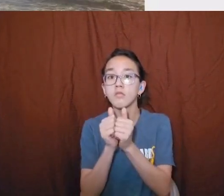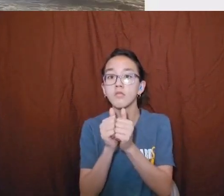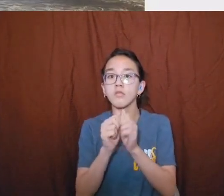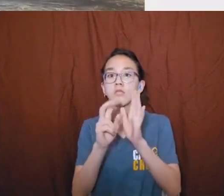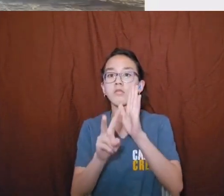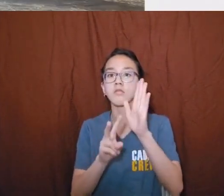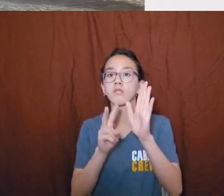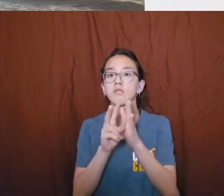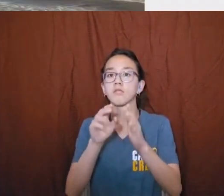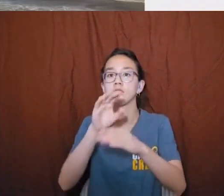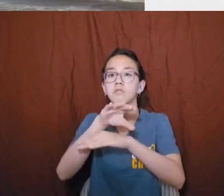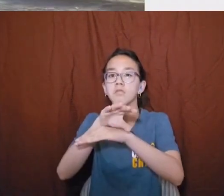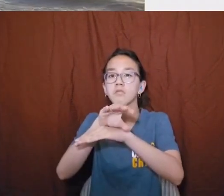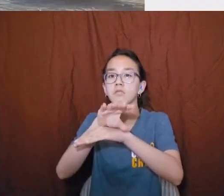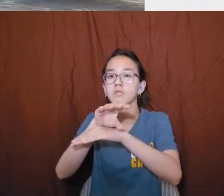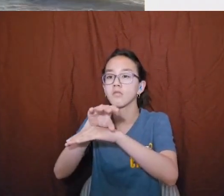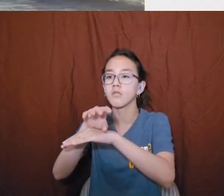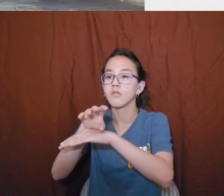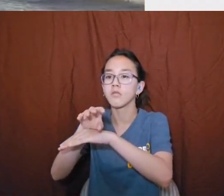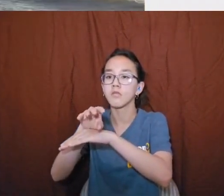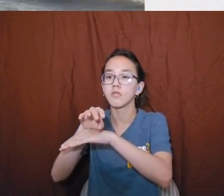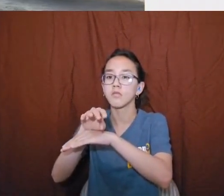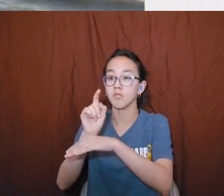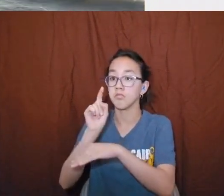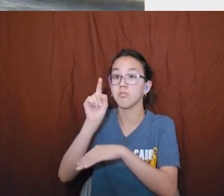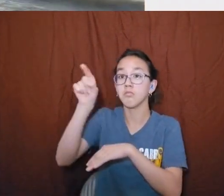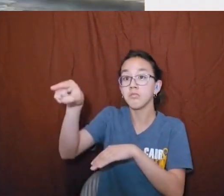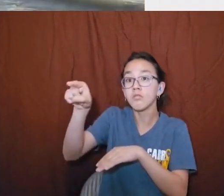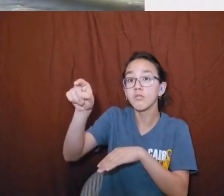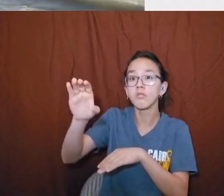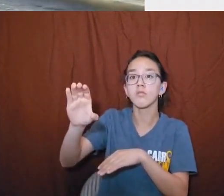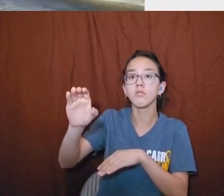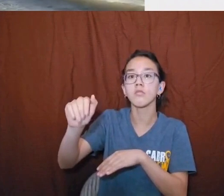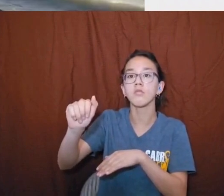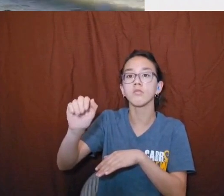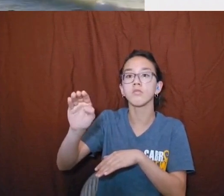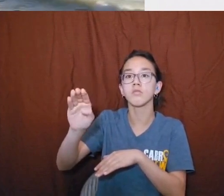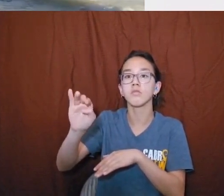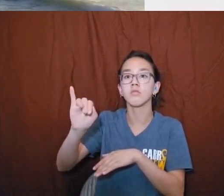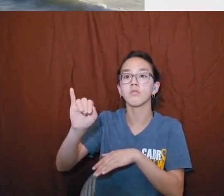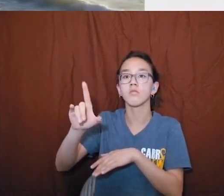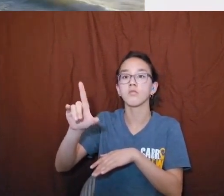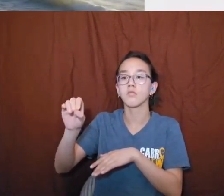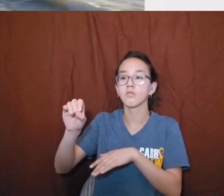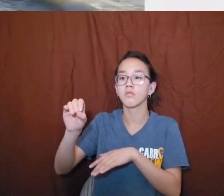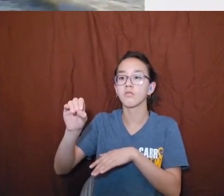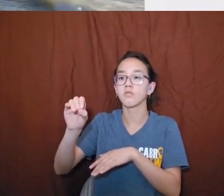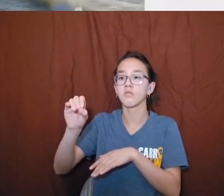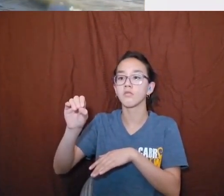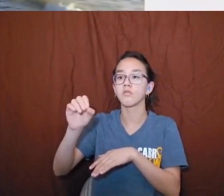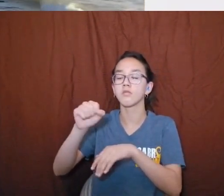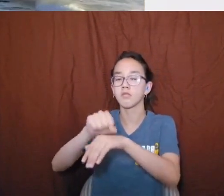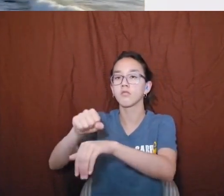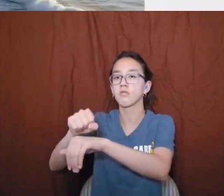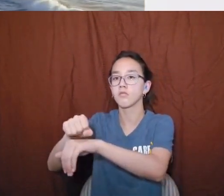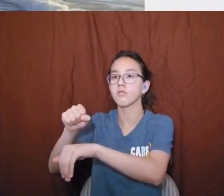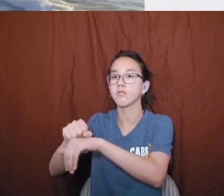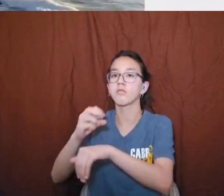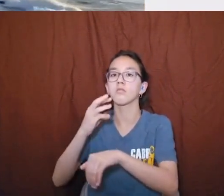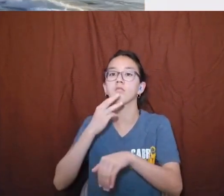with this video filmed in Cabrillo's rocky intertidal ecosystem.